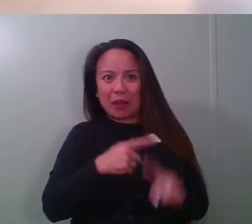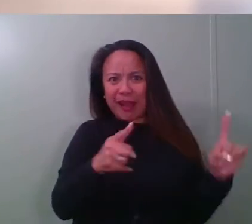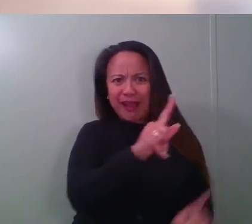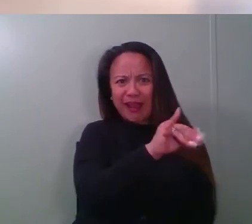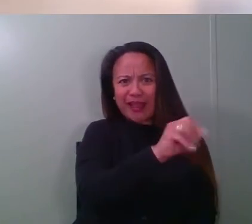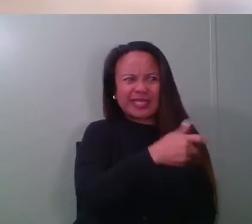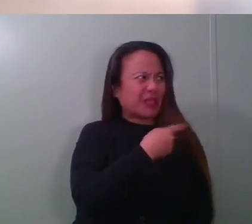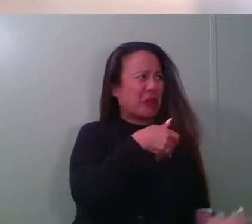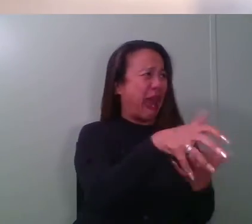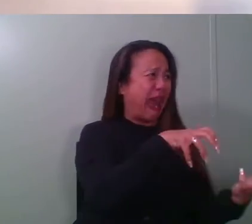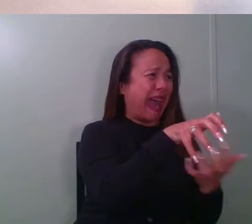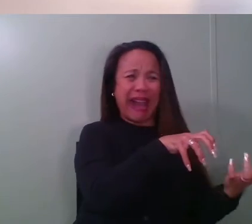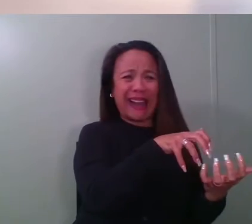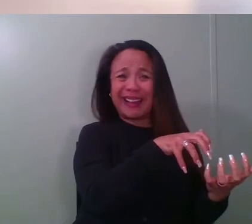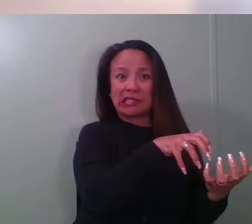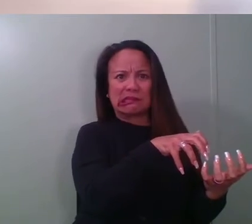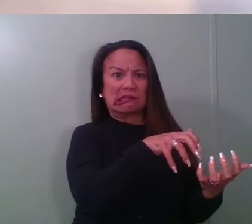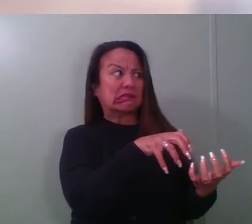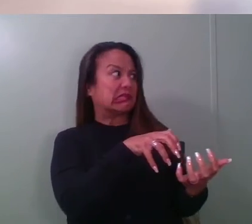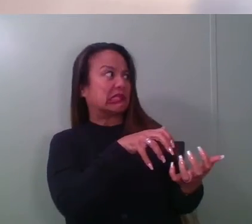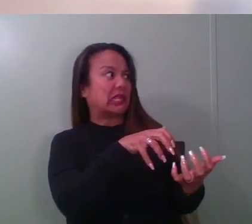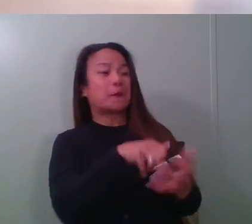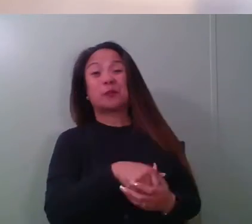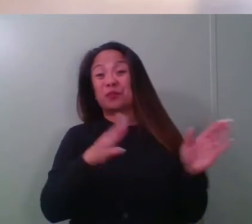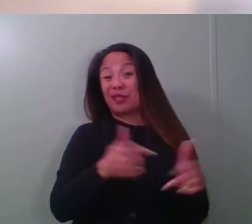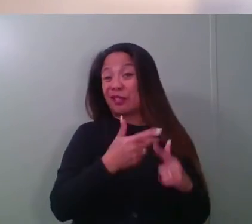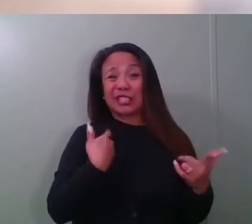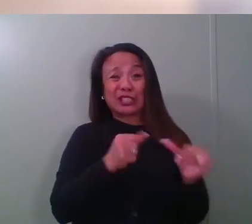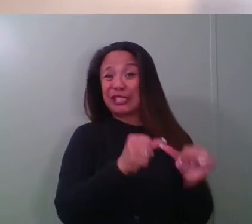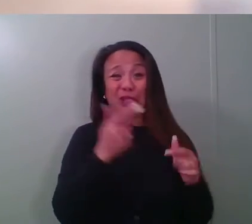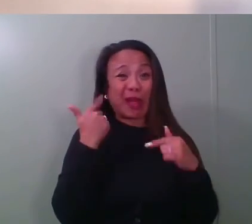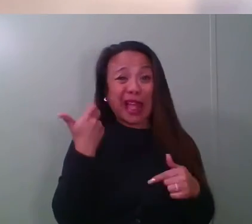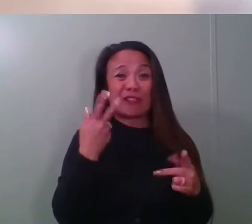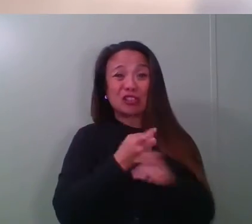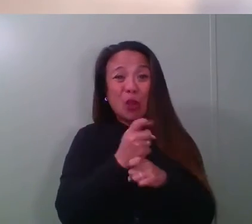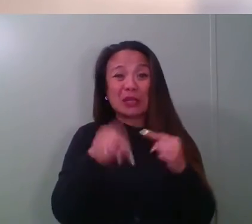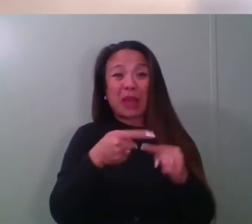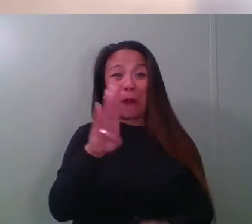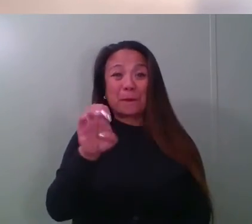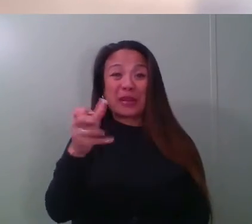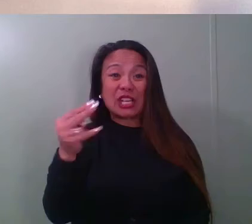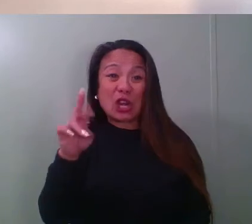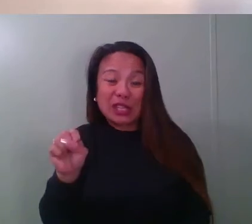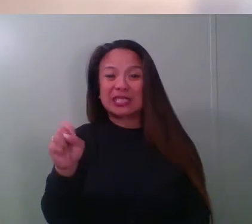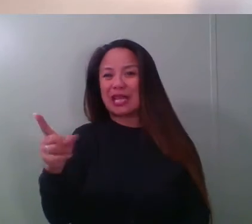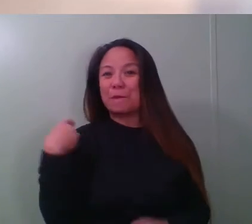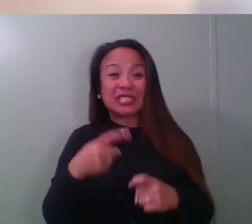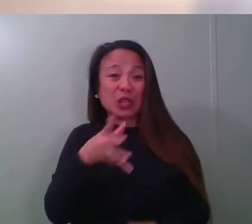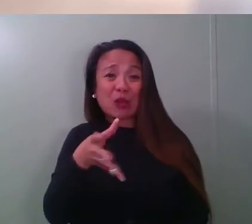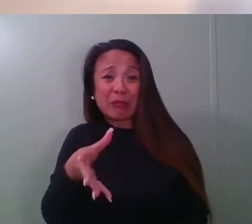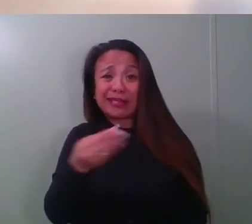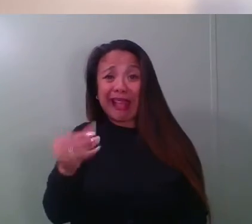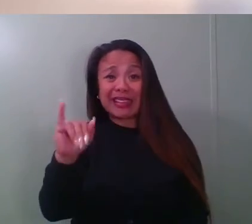But Lisa laughed a little too hard for my taste. She then laughed too hard at jokes involving beaners, Mexican